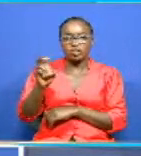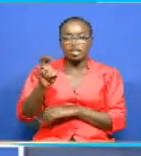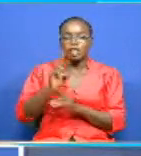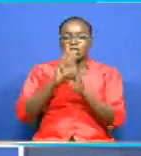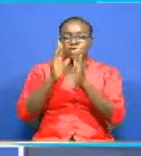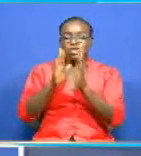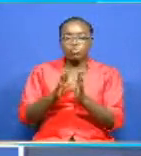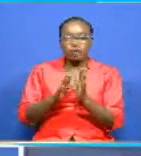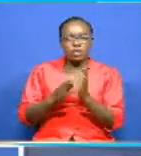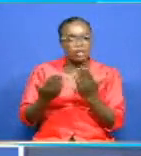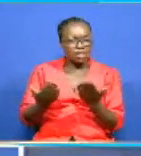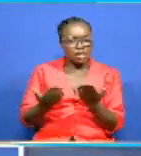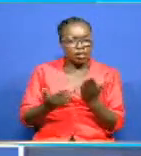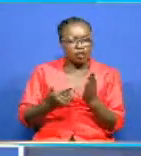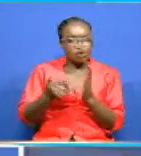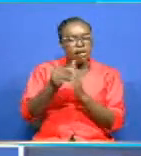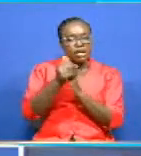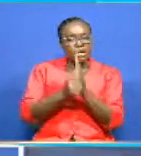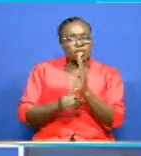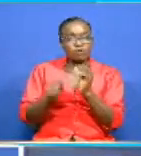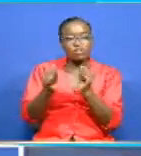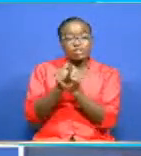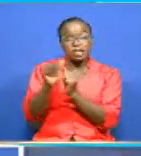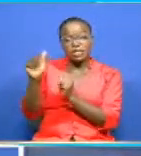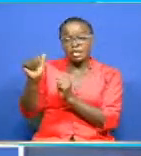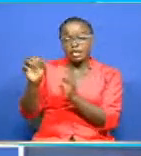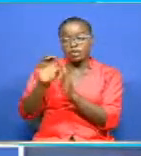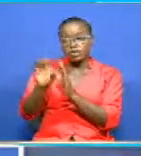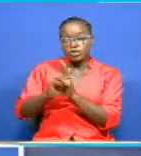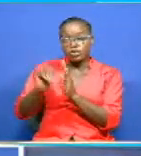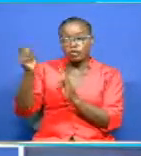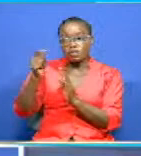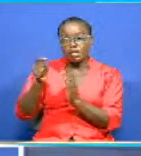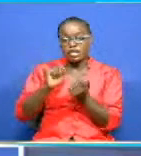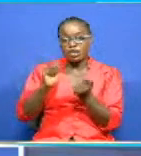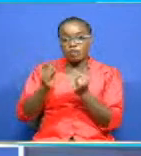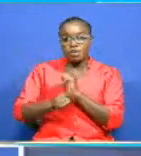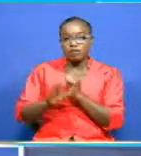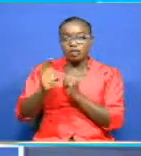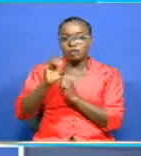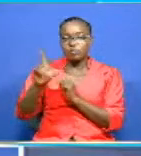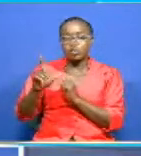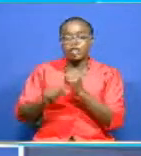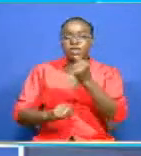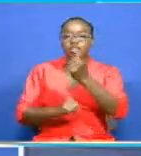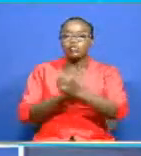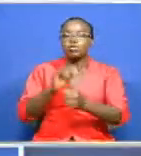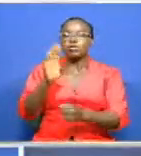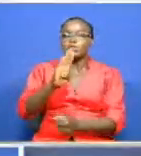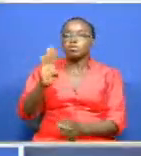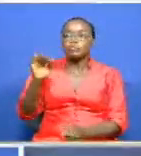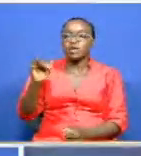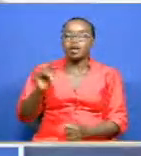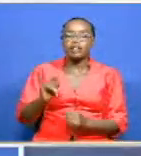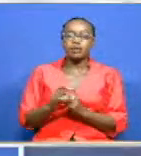Kevin Washira looks at Article 10A of the Constitution of Kenya Amendment Bill that is sponsored by the BBI team.